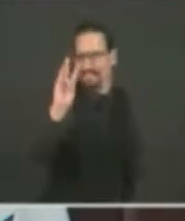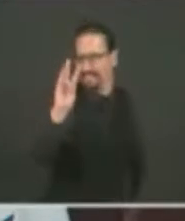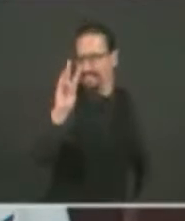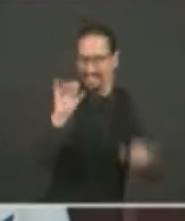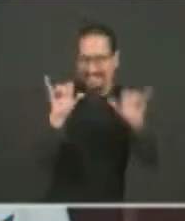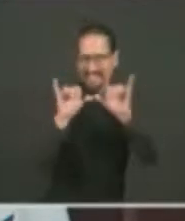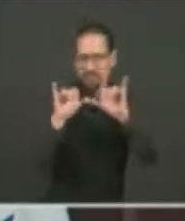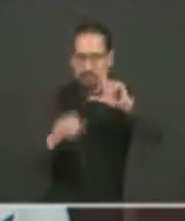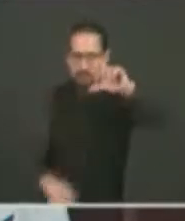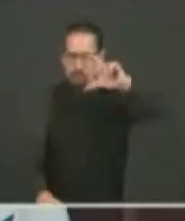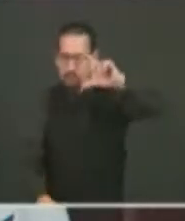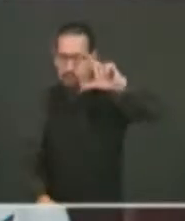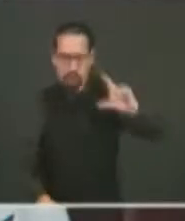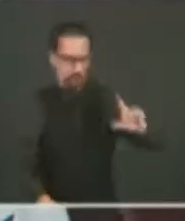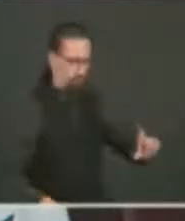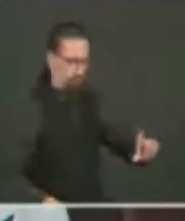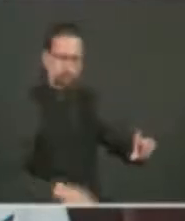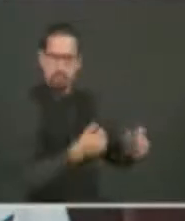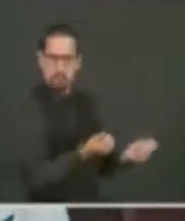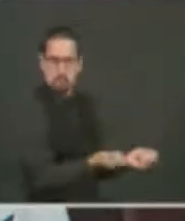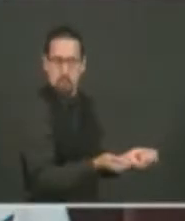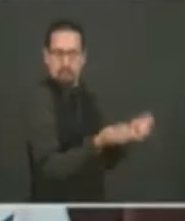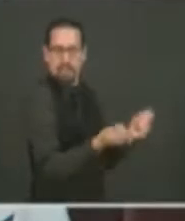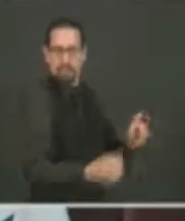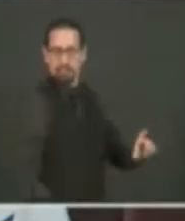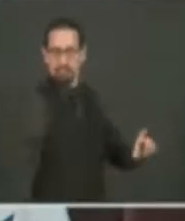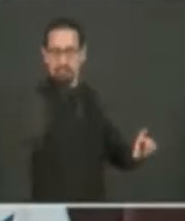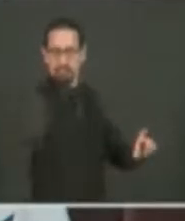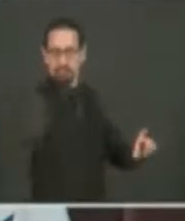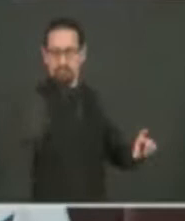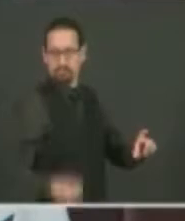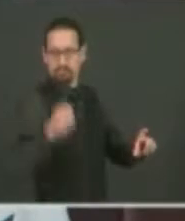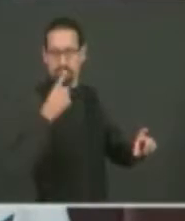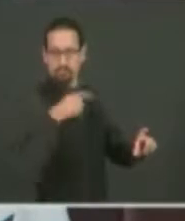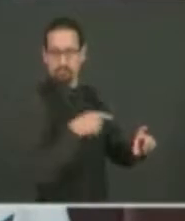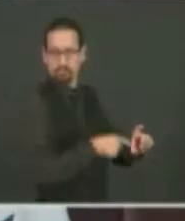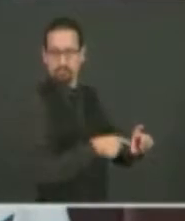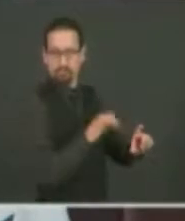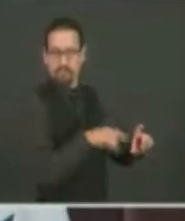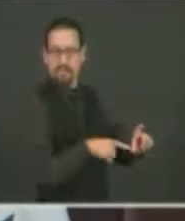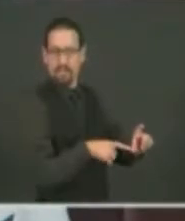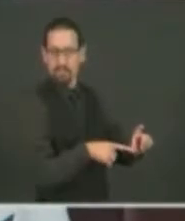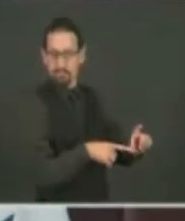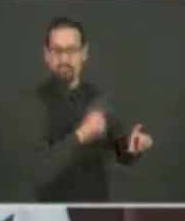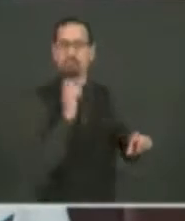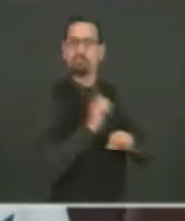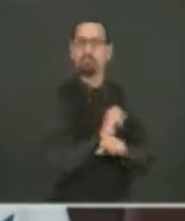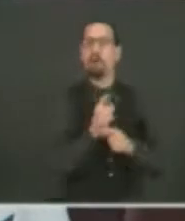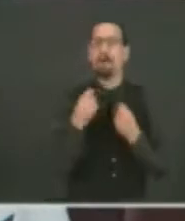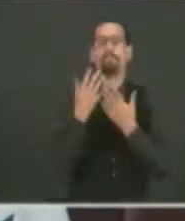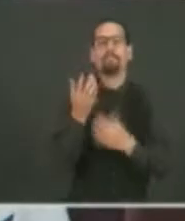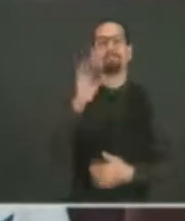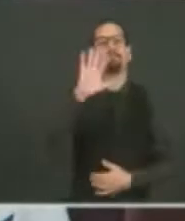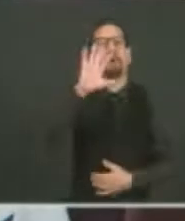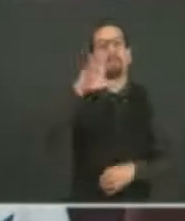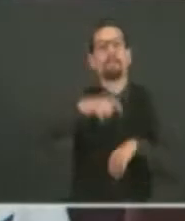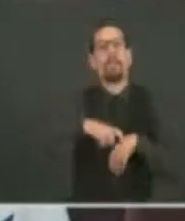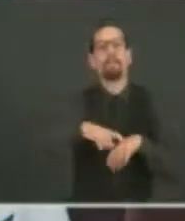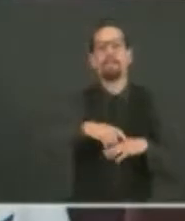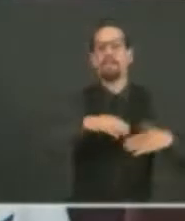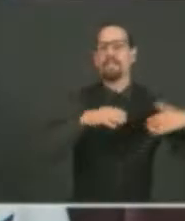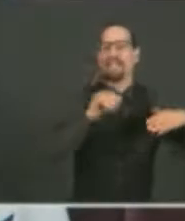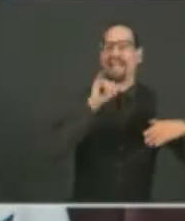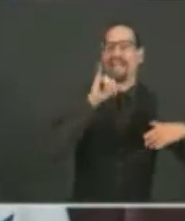changes to over 12 air changes per hour. In fact, that was one of the most